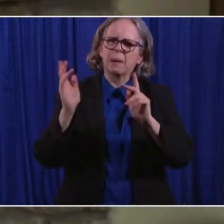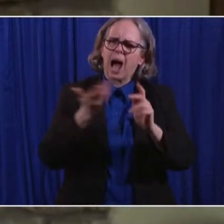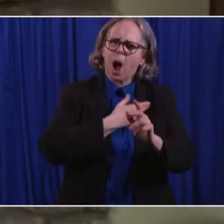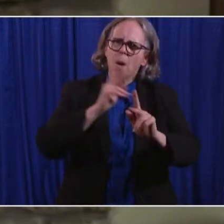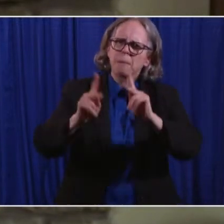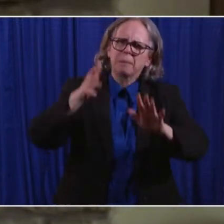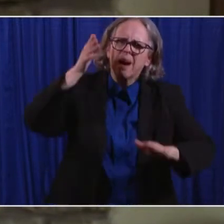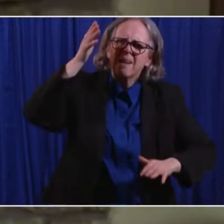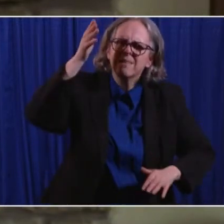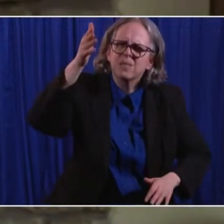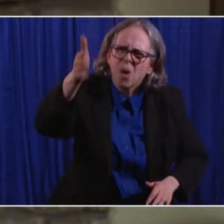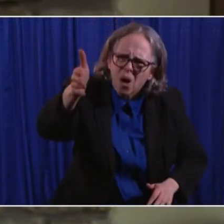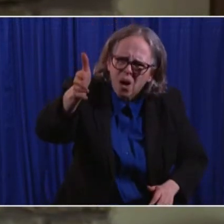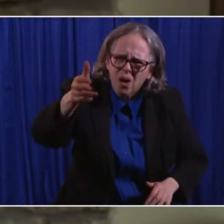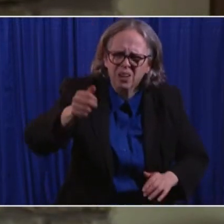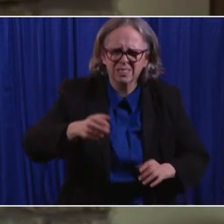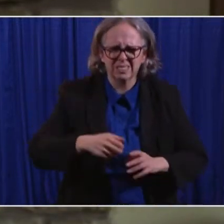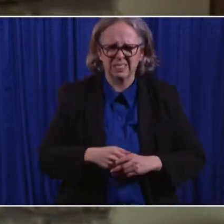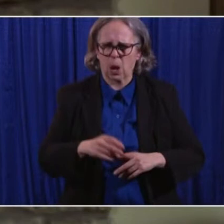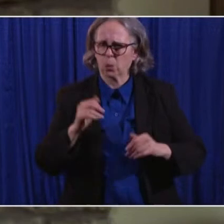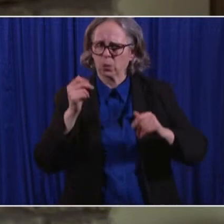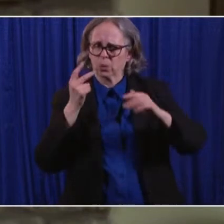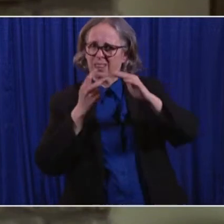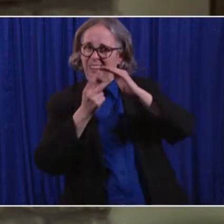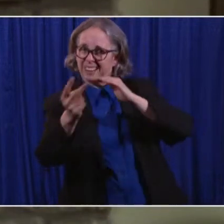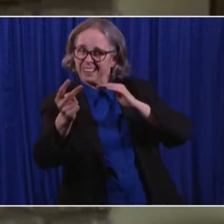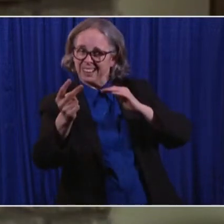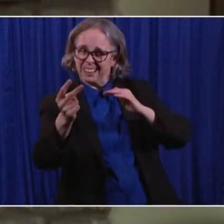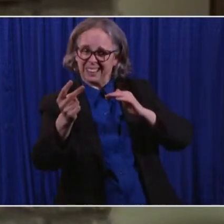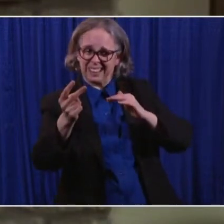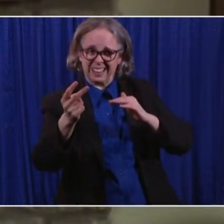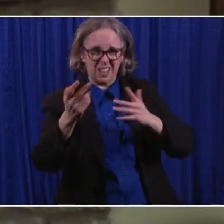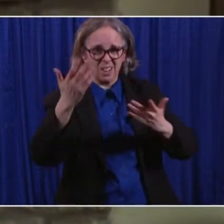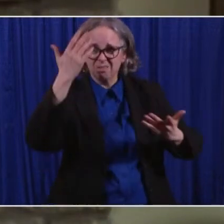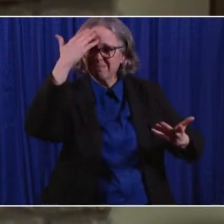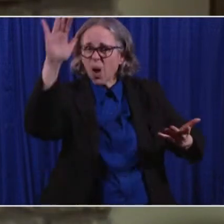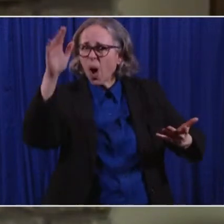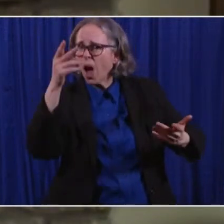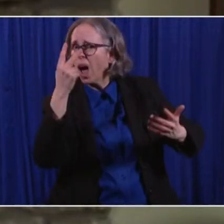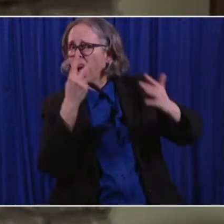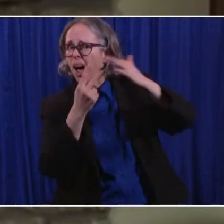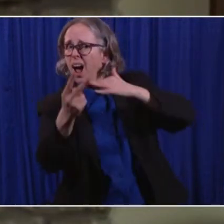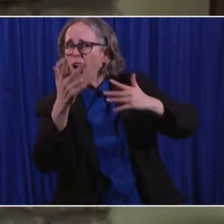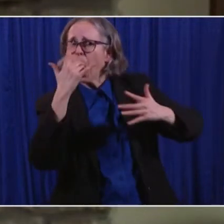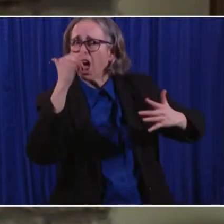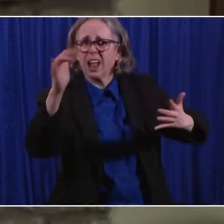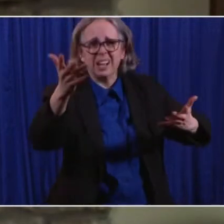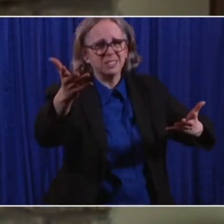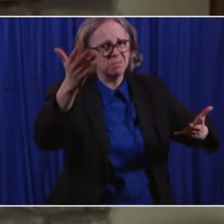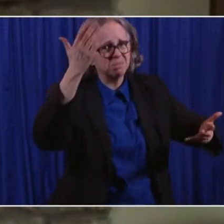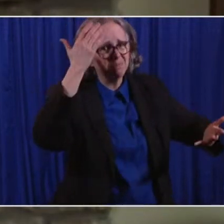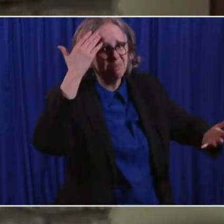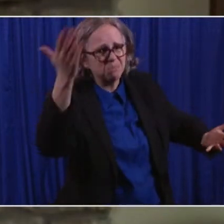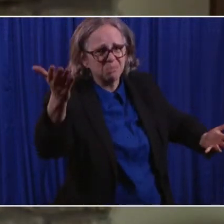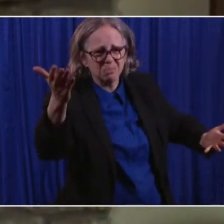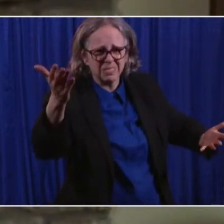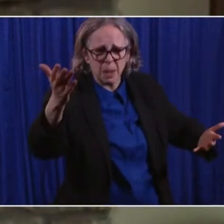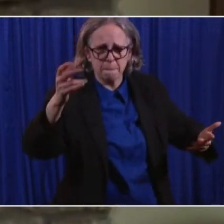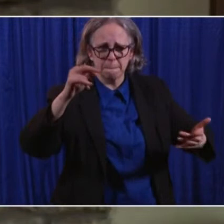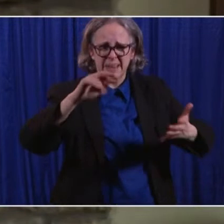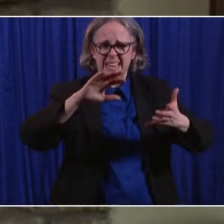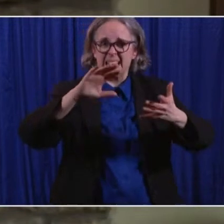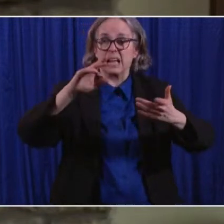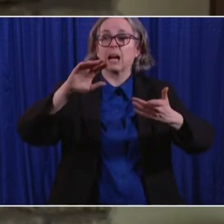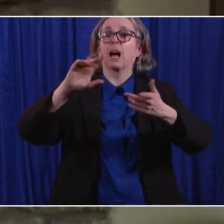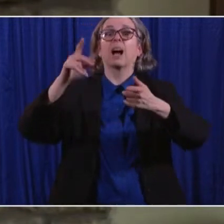unknown, when the unknown becomes the known, when the hypothetical